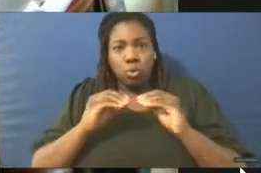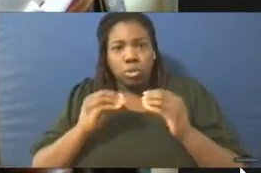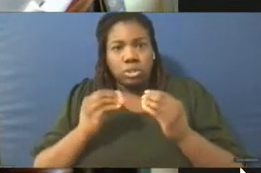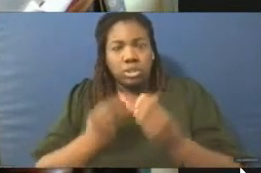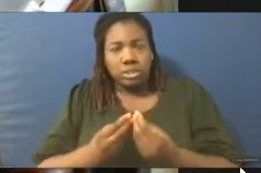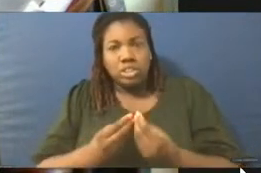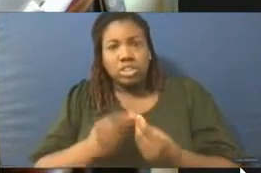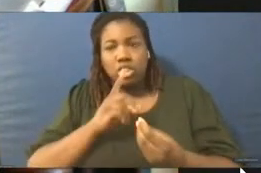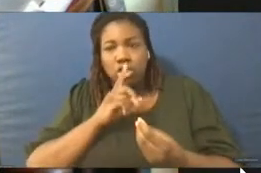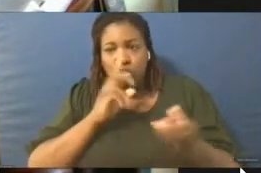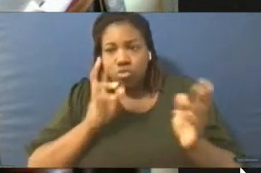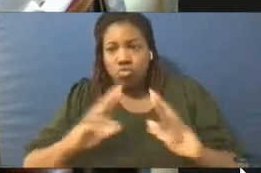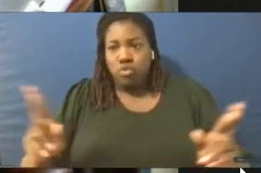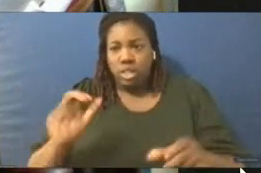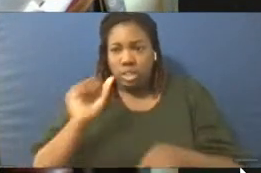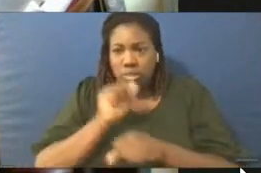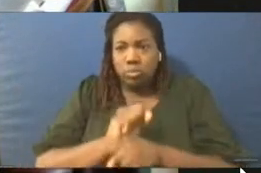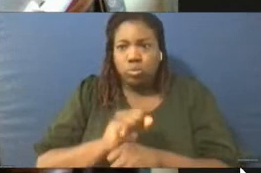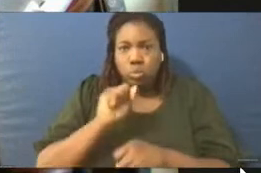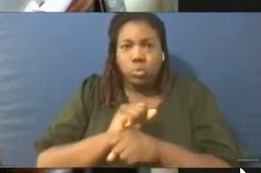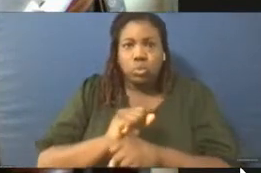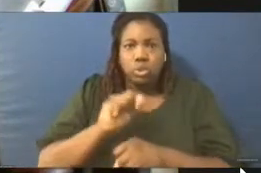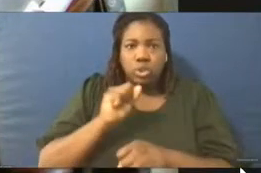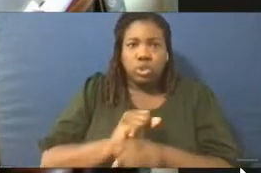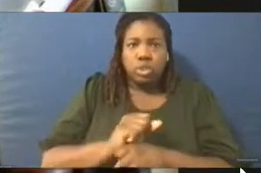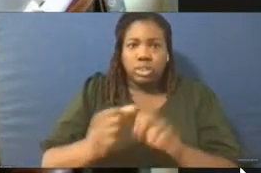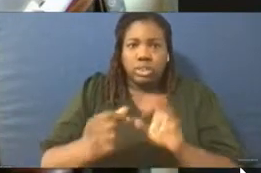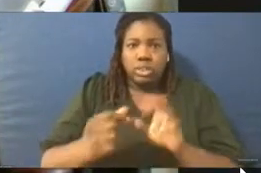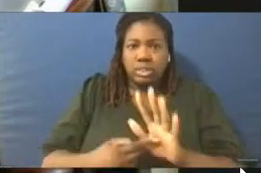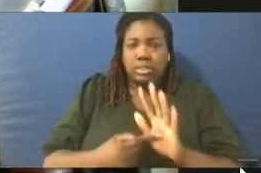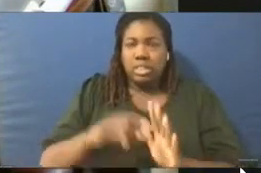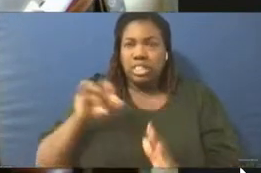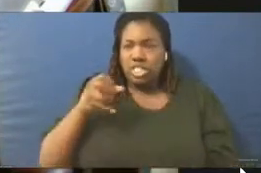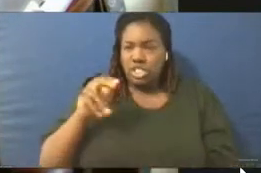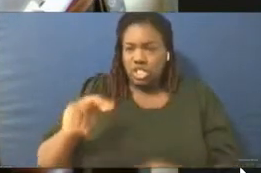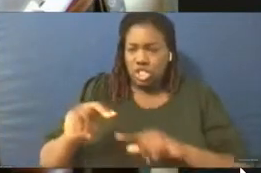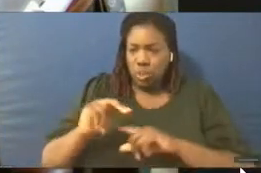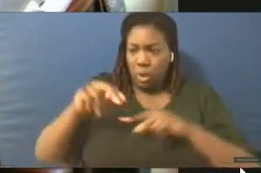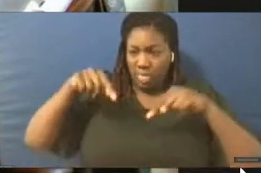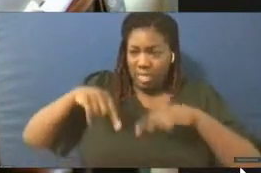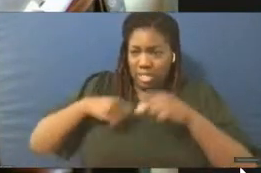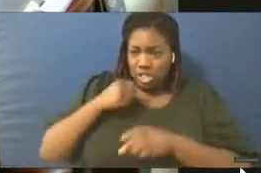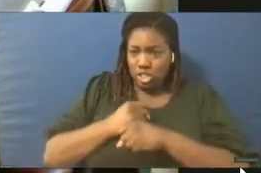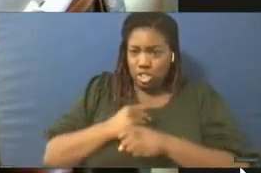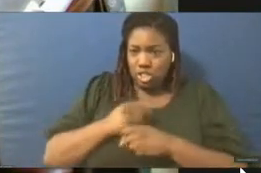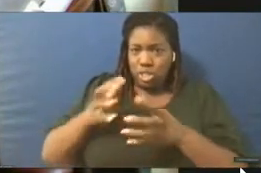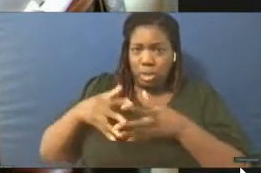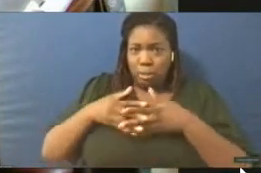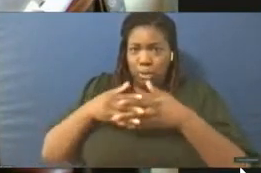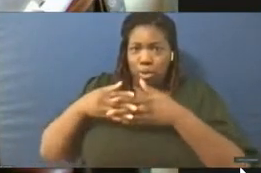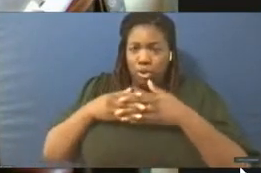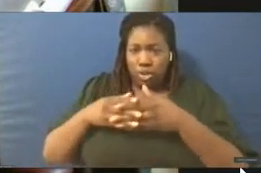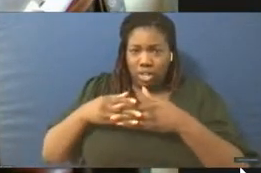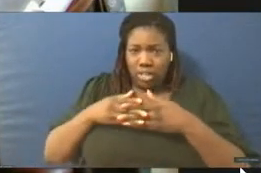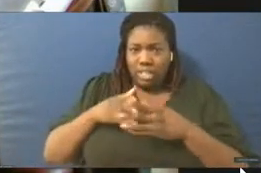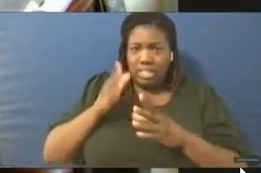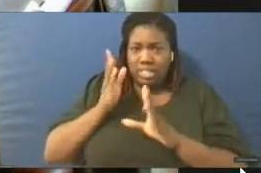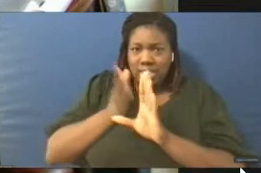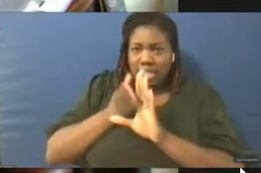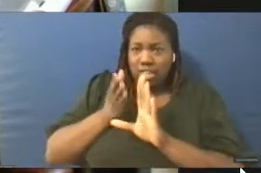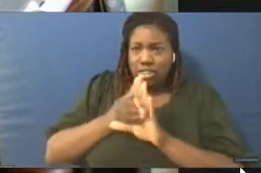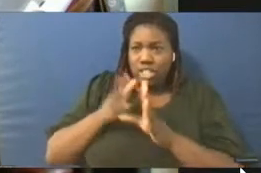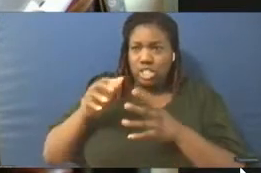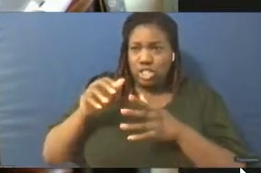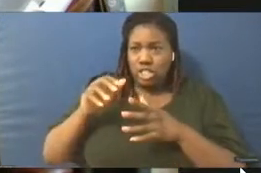and to really do some hard work. As an example, in just January of this year, the American Psychiatric Association